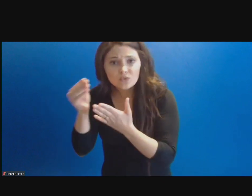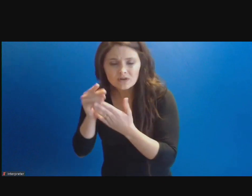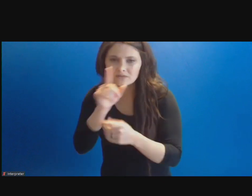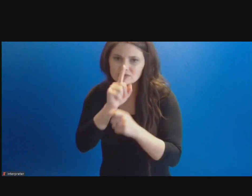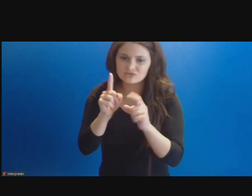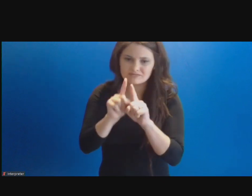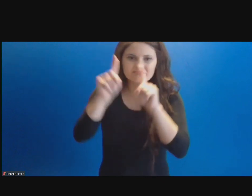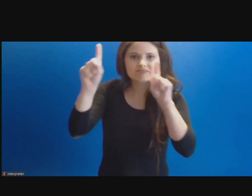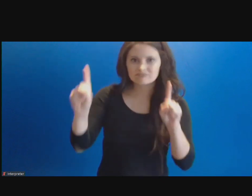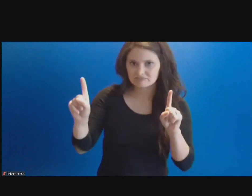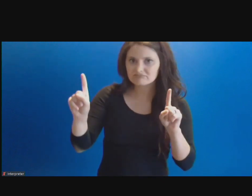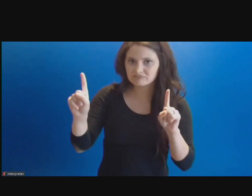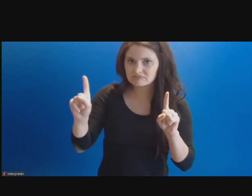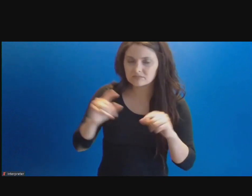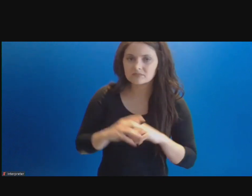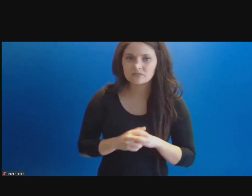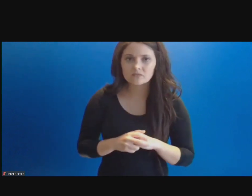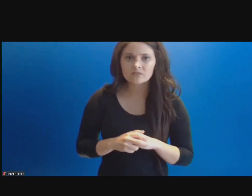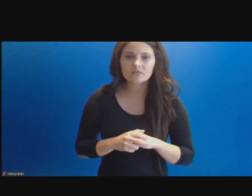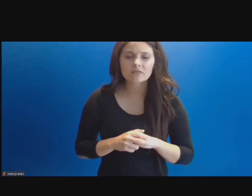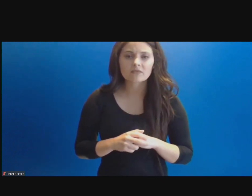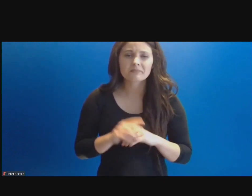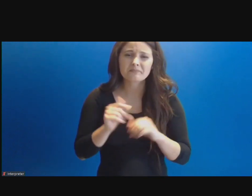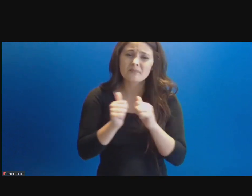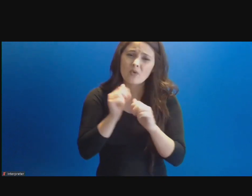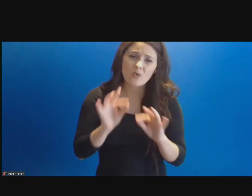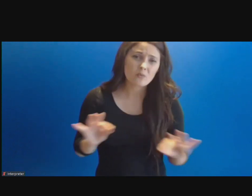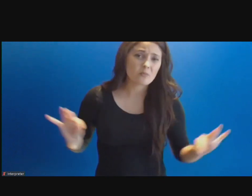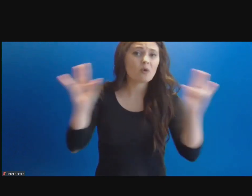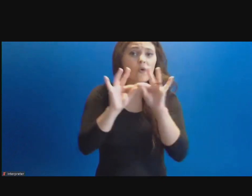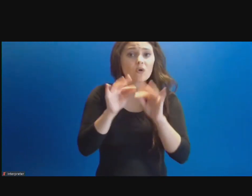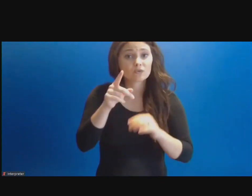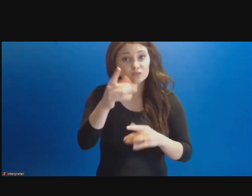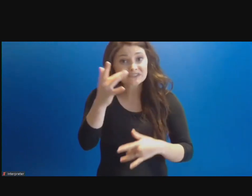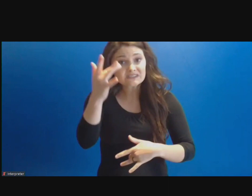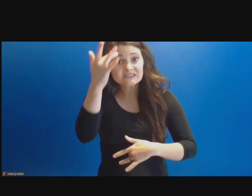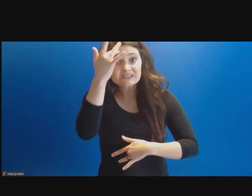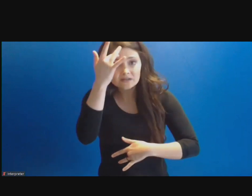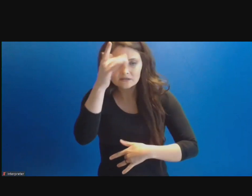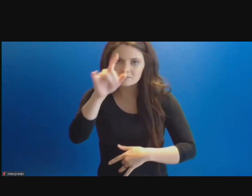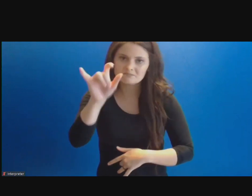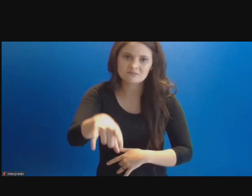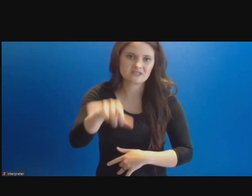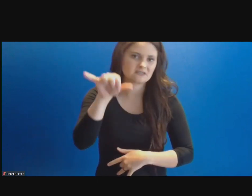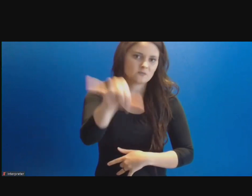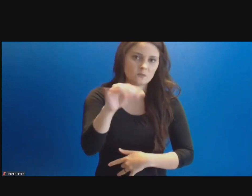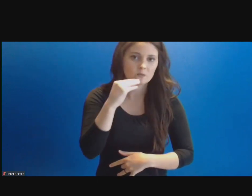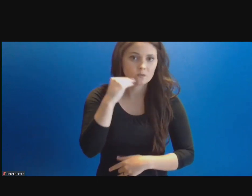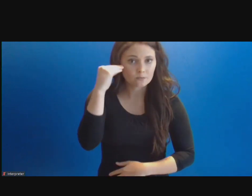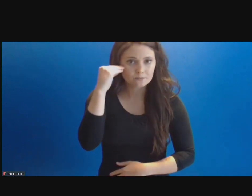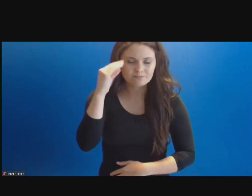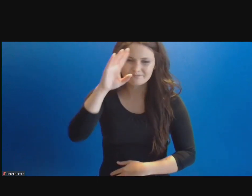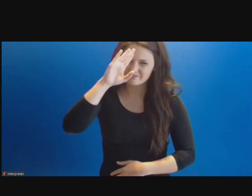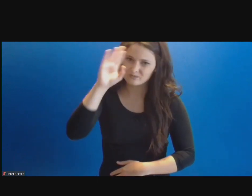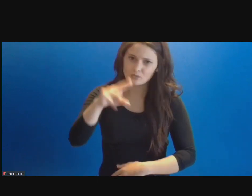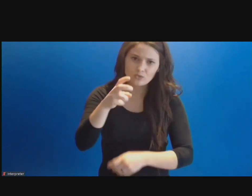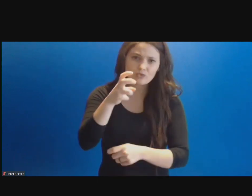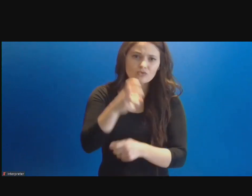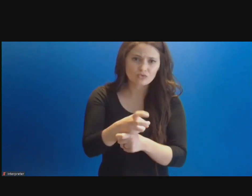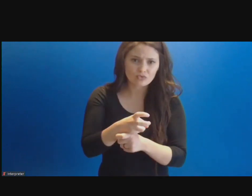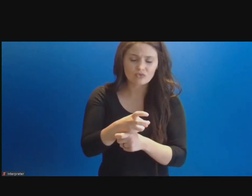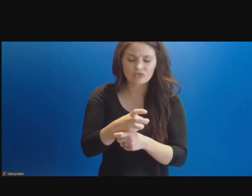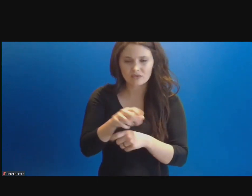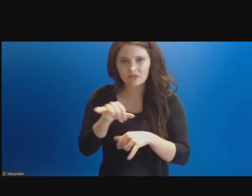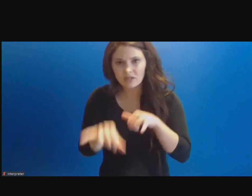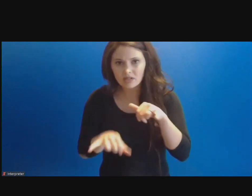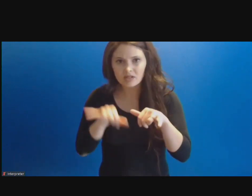social distancing. And the most important thing is if you're sick, stay home. I know it is hard to stay home